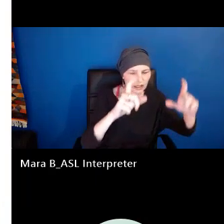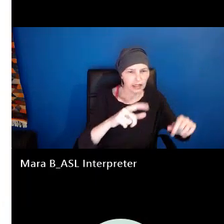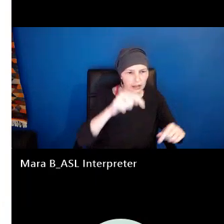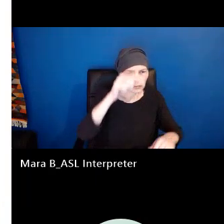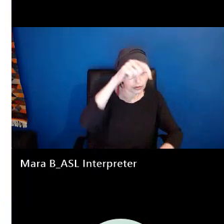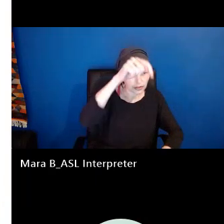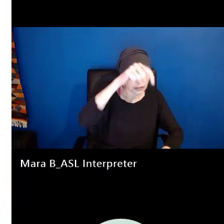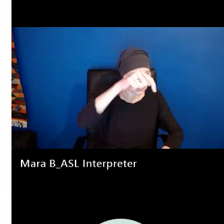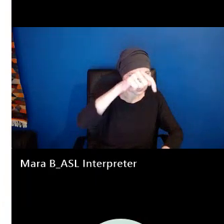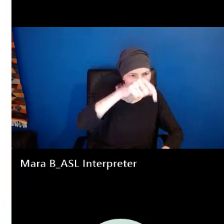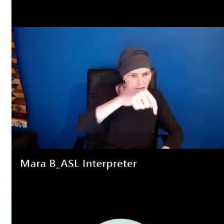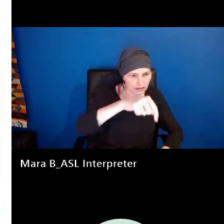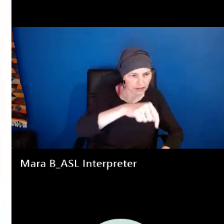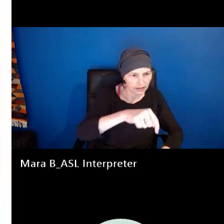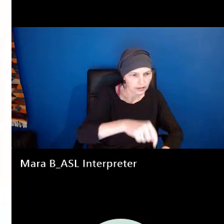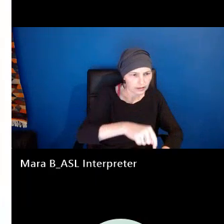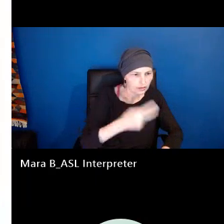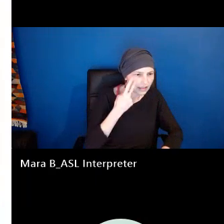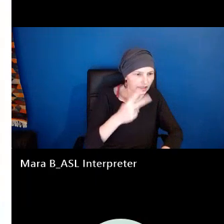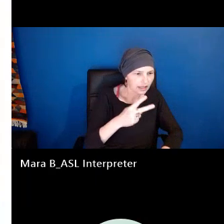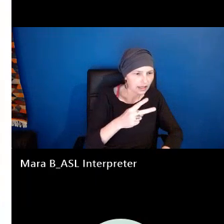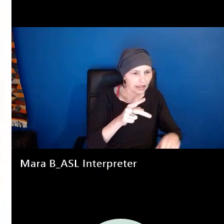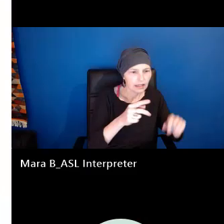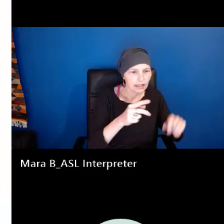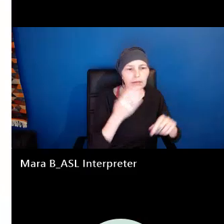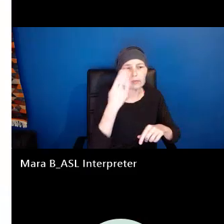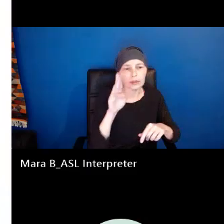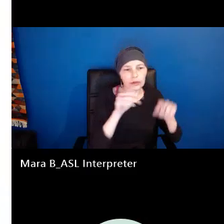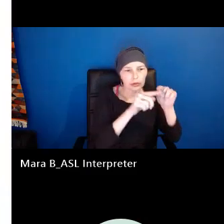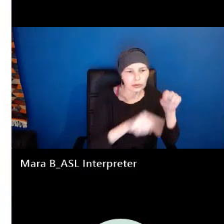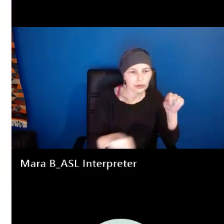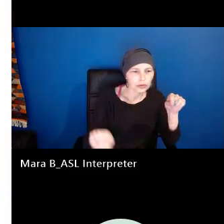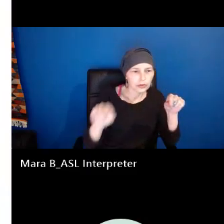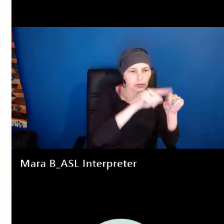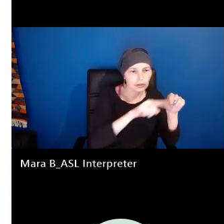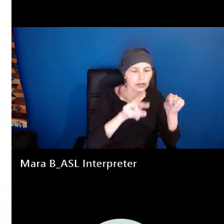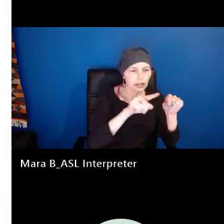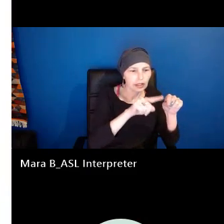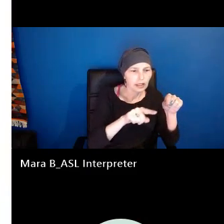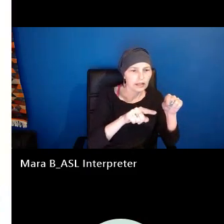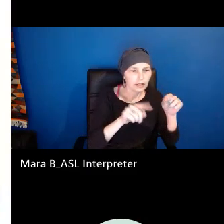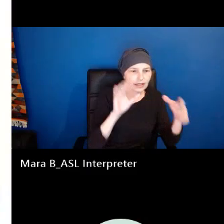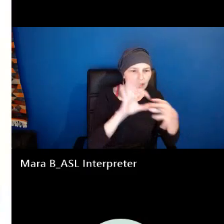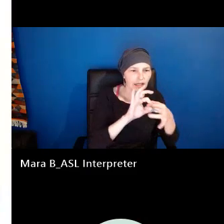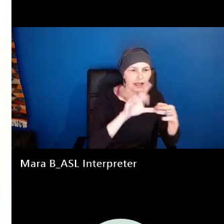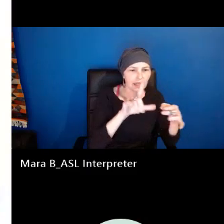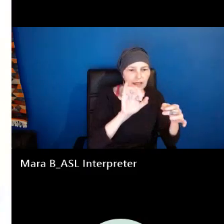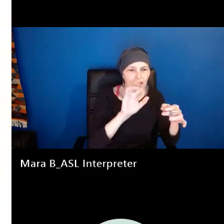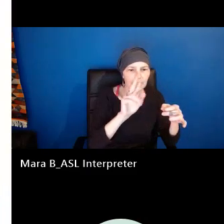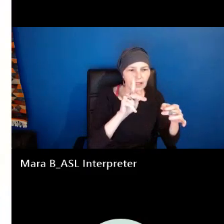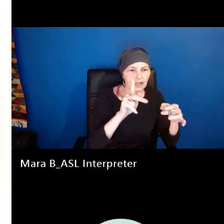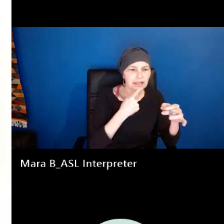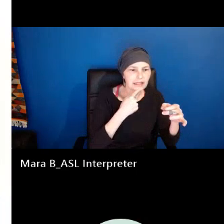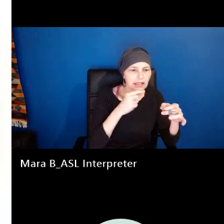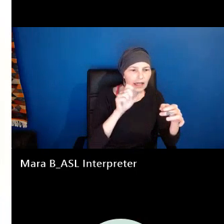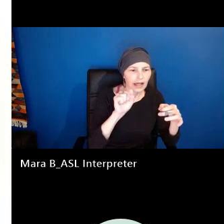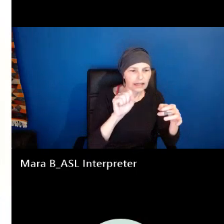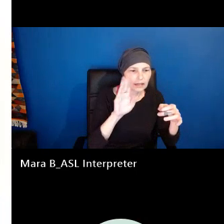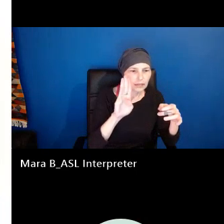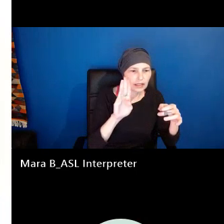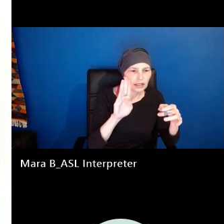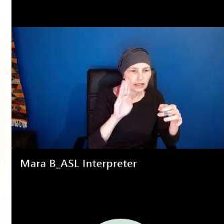that page, there's a link which is circled in the sort of blue oval there on the left that says SB 1221